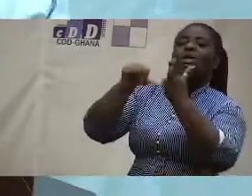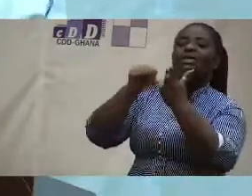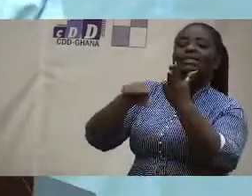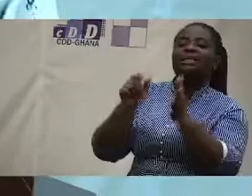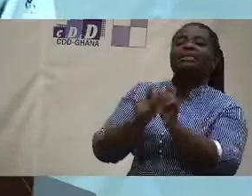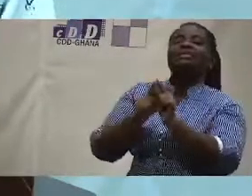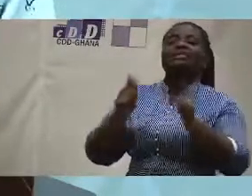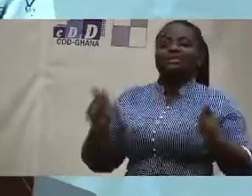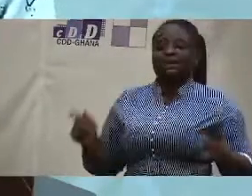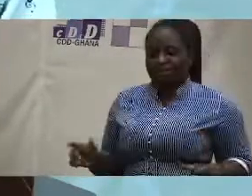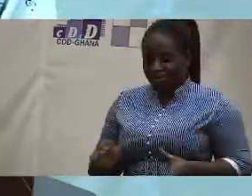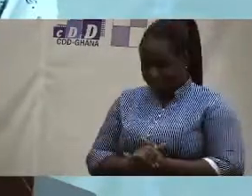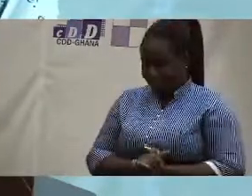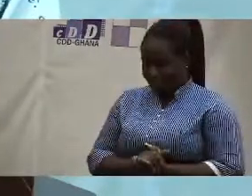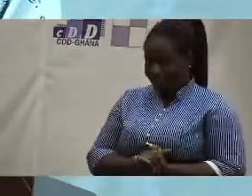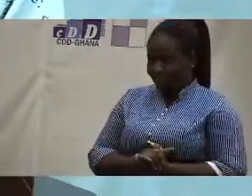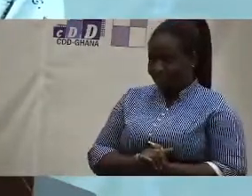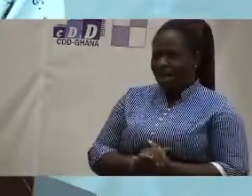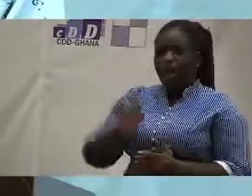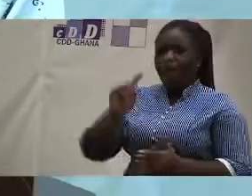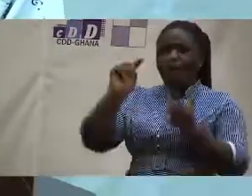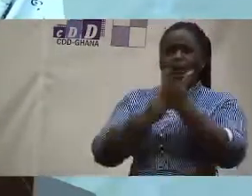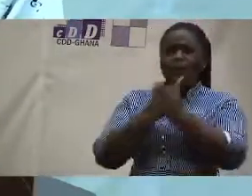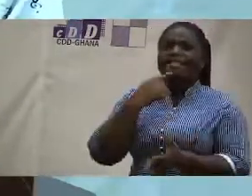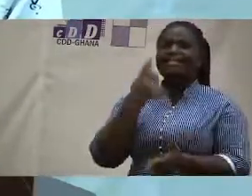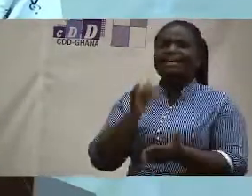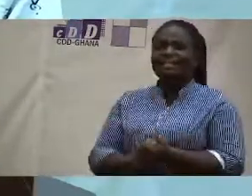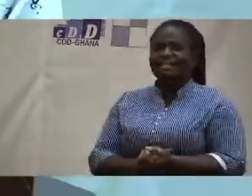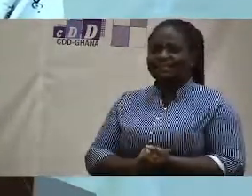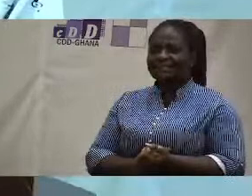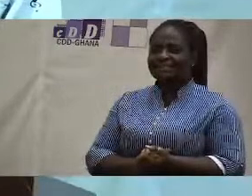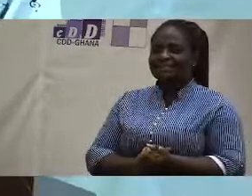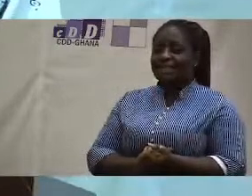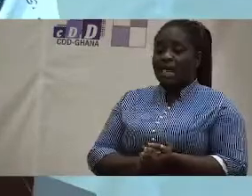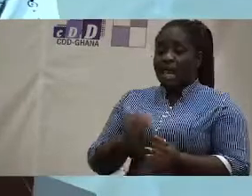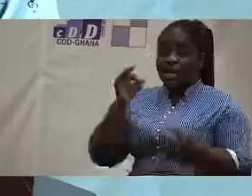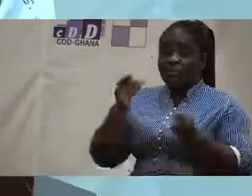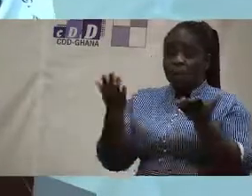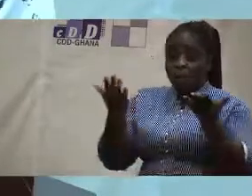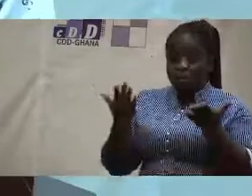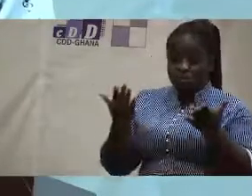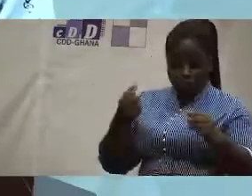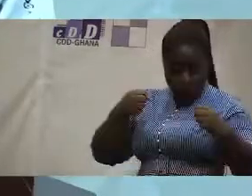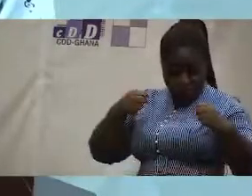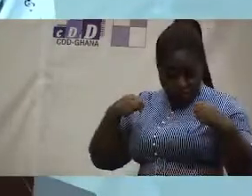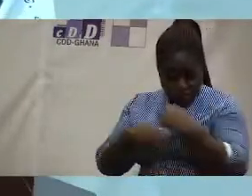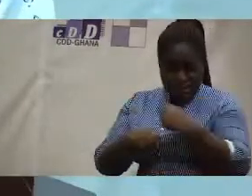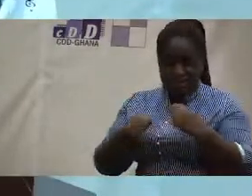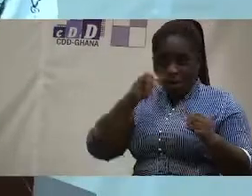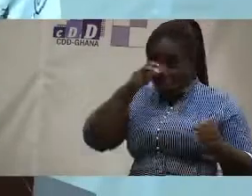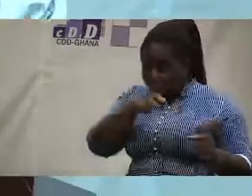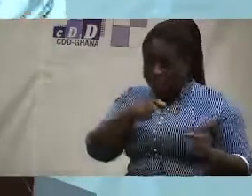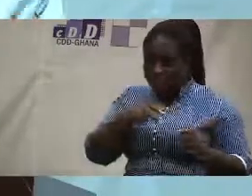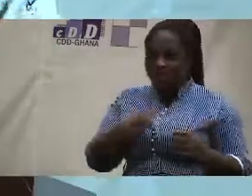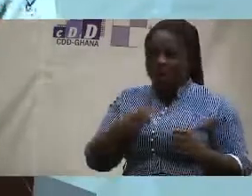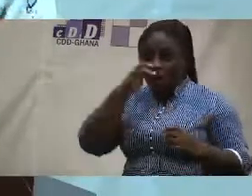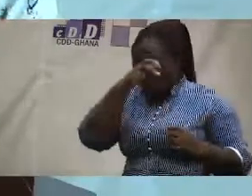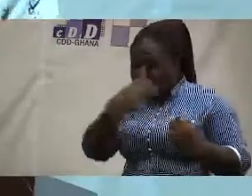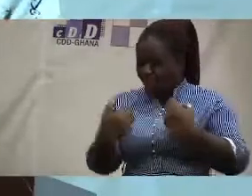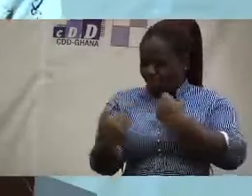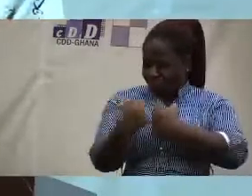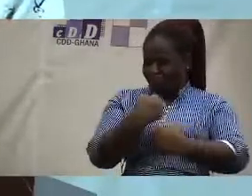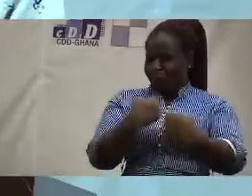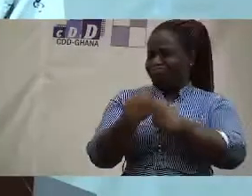Auditor general. He once said that if you want to fight corruption, corruption will fight you